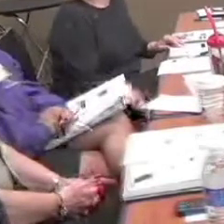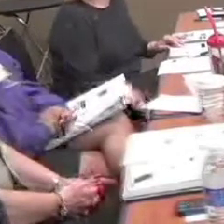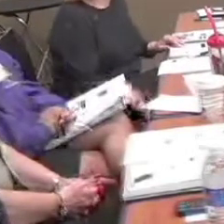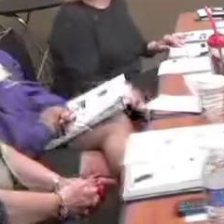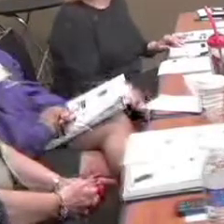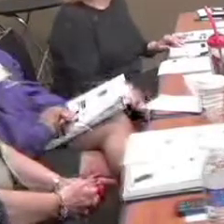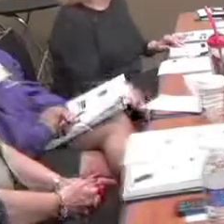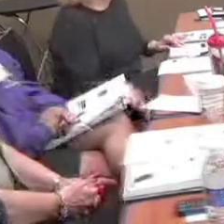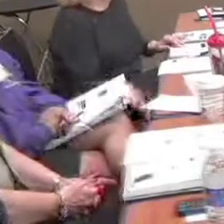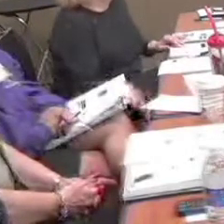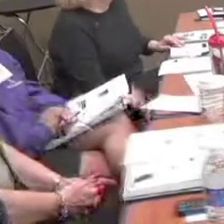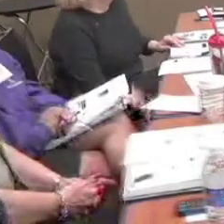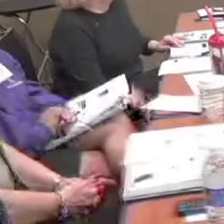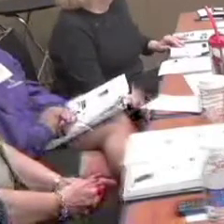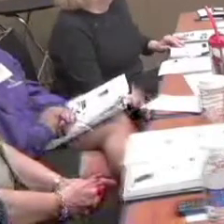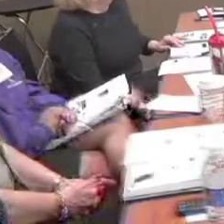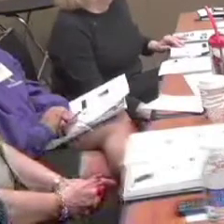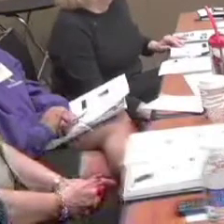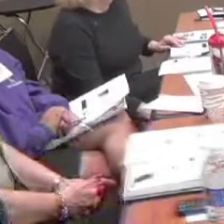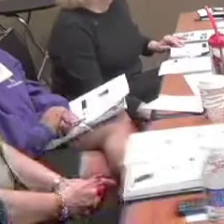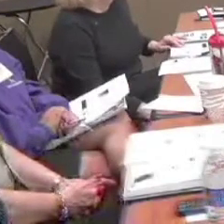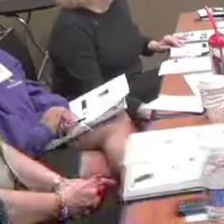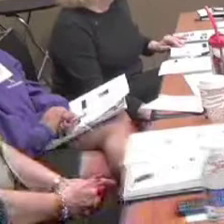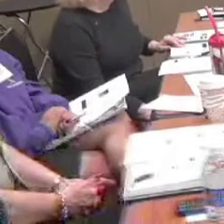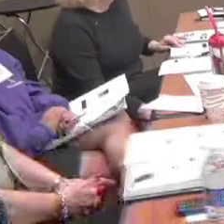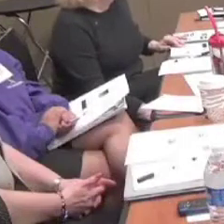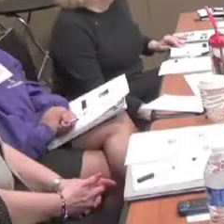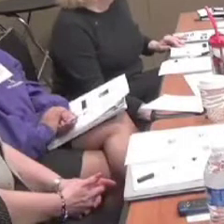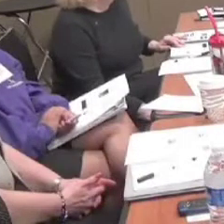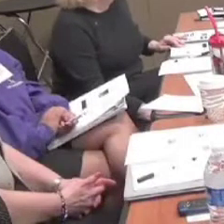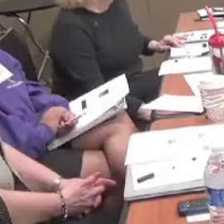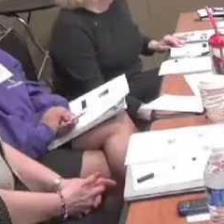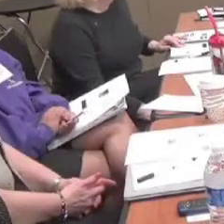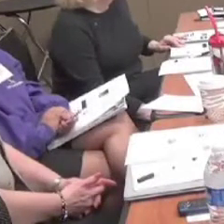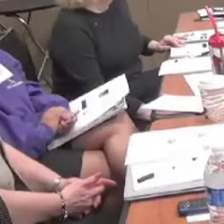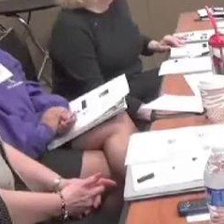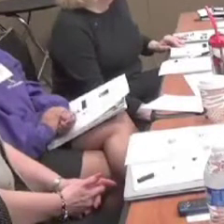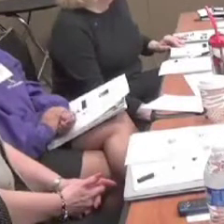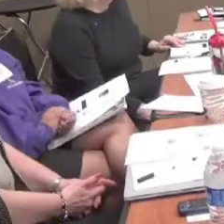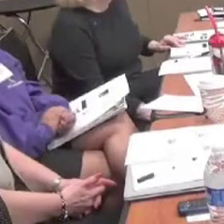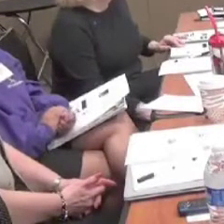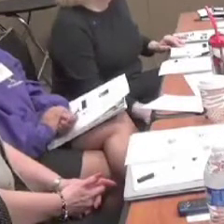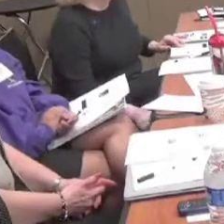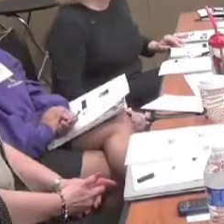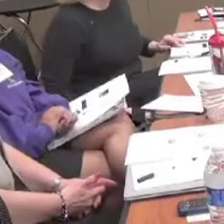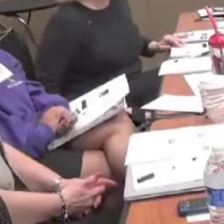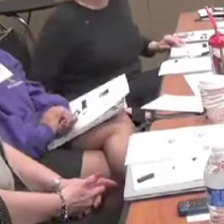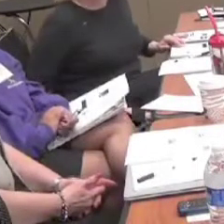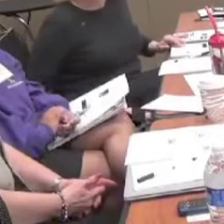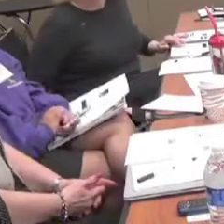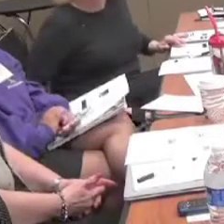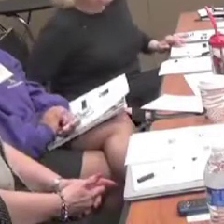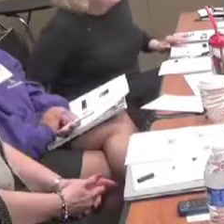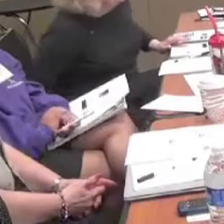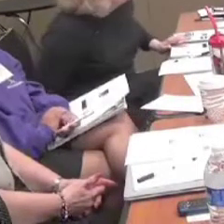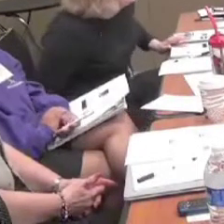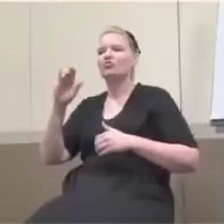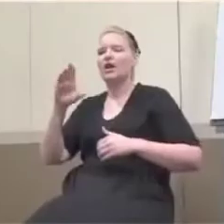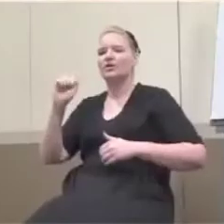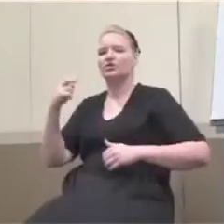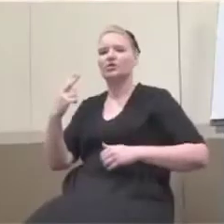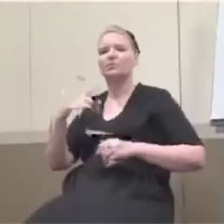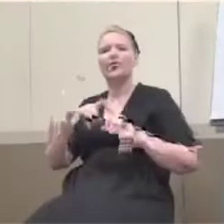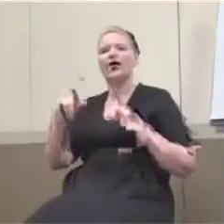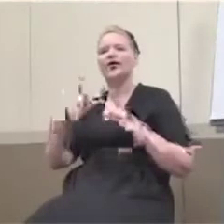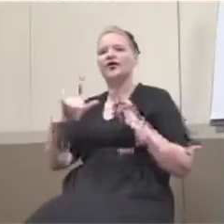at midnight, and she makes a huge dinner. My wife's a fabulous cook. She fixes everything from scratch. But at the same